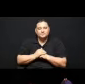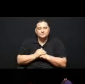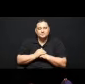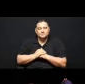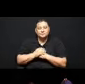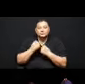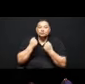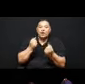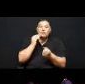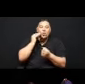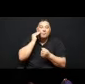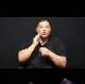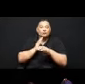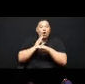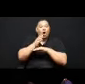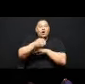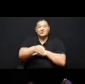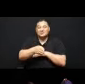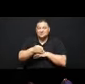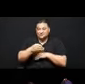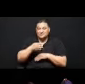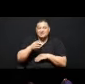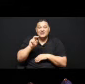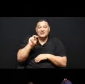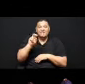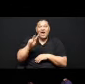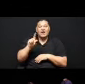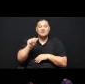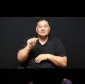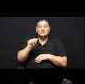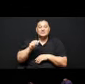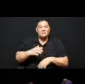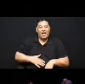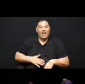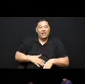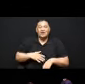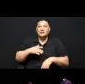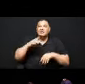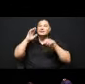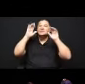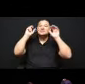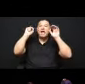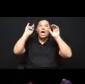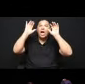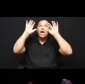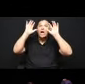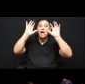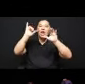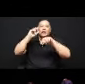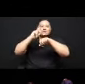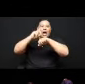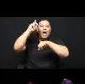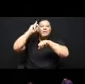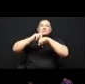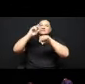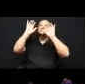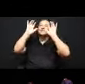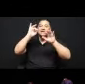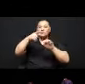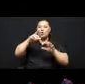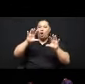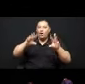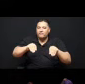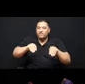Nevada's belly. The sky diamond dusted if you turn the headlights off. Blast your music and drive